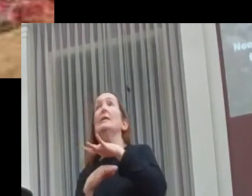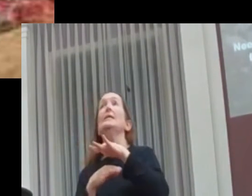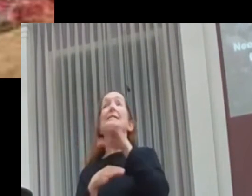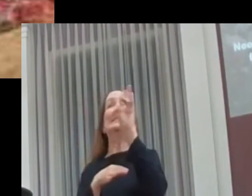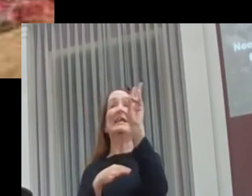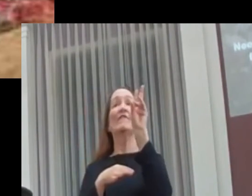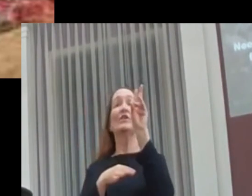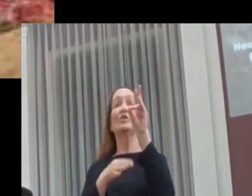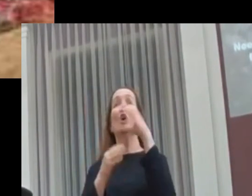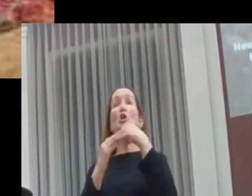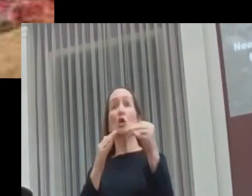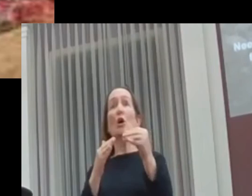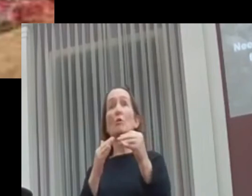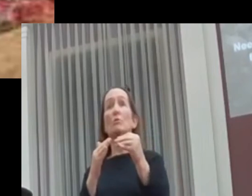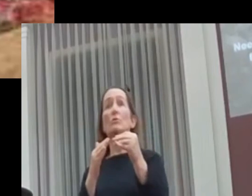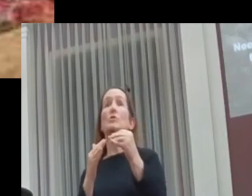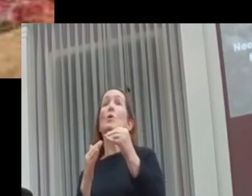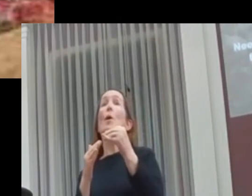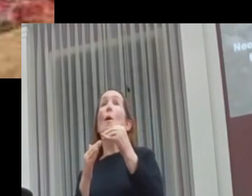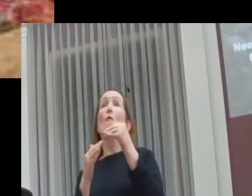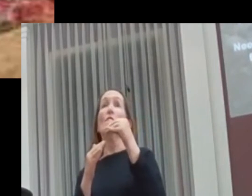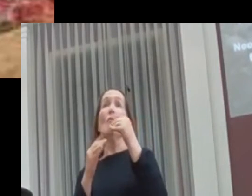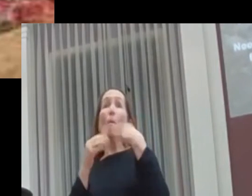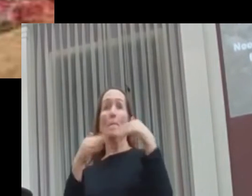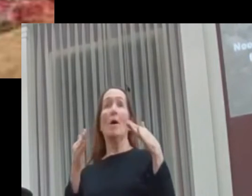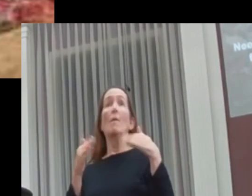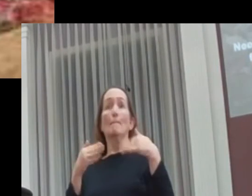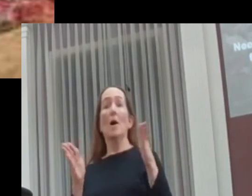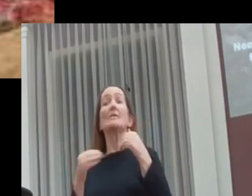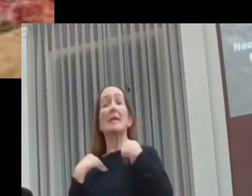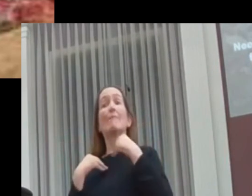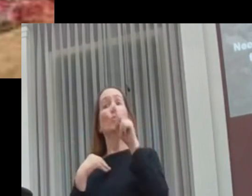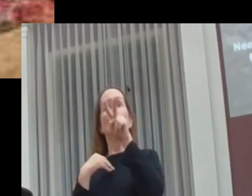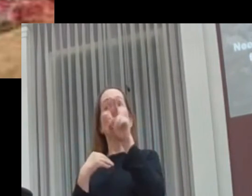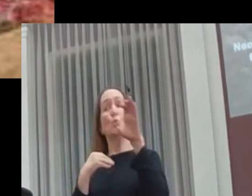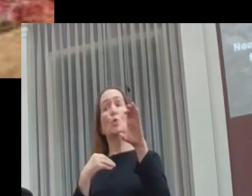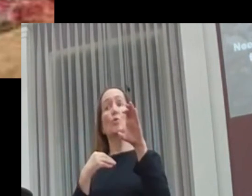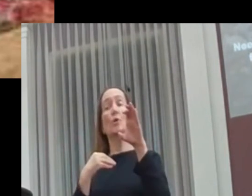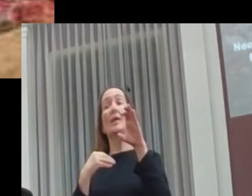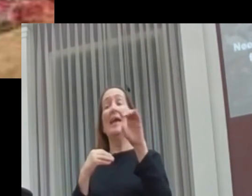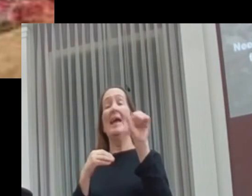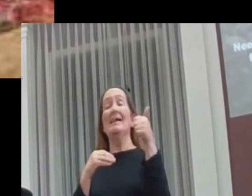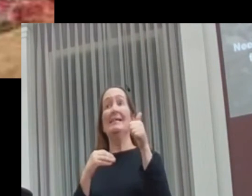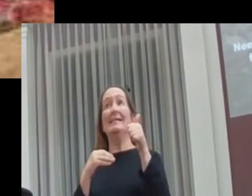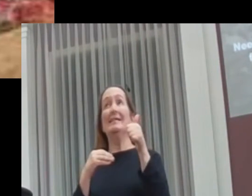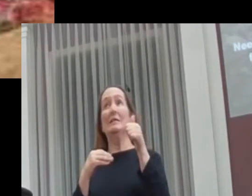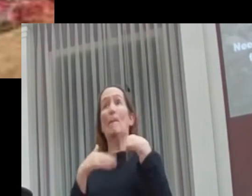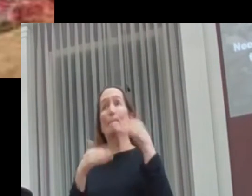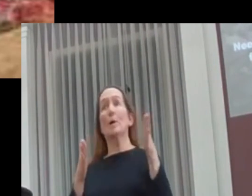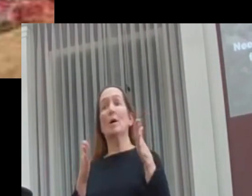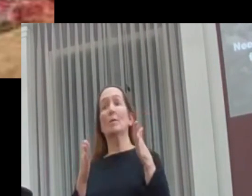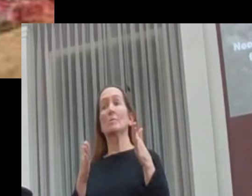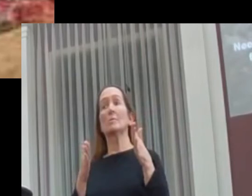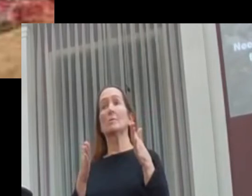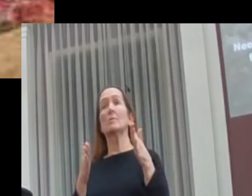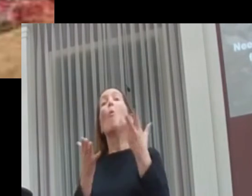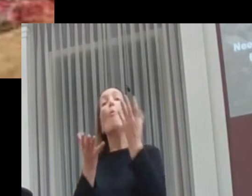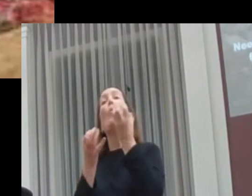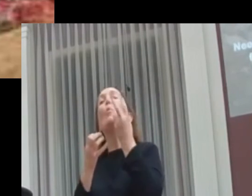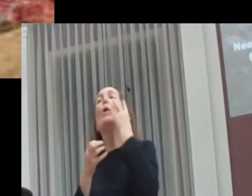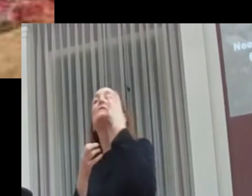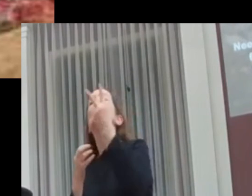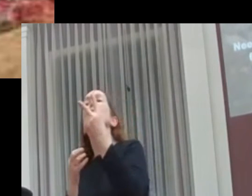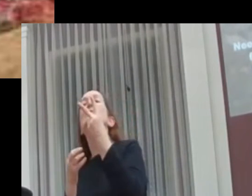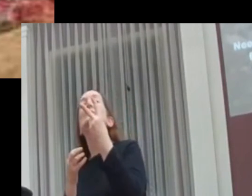boxes. For Operation Christmas Child, we need $7 per box, and we have about 210 boxes, so that's really nice. If we can